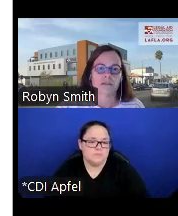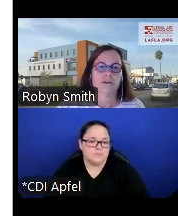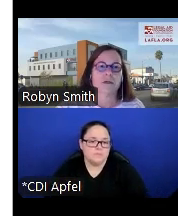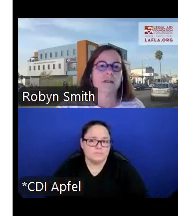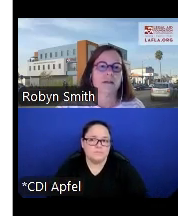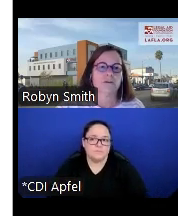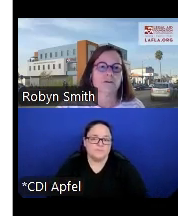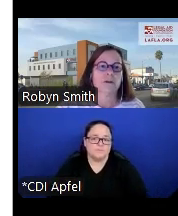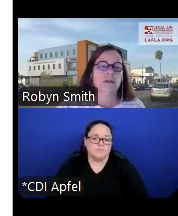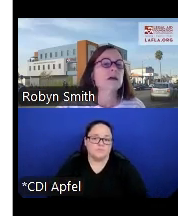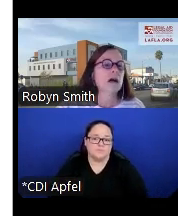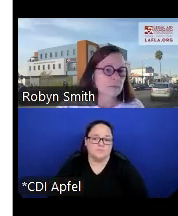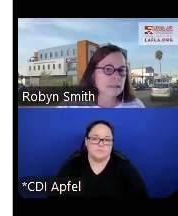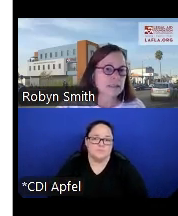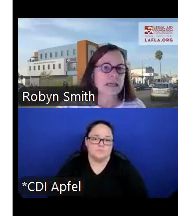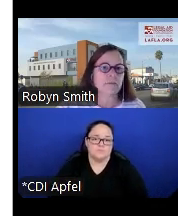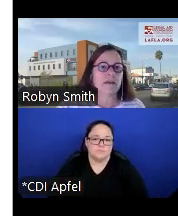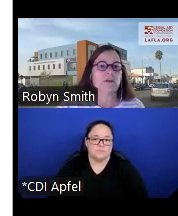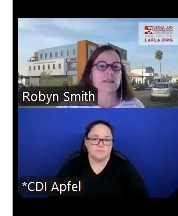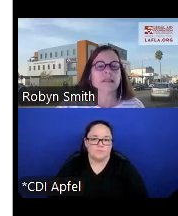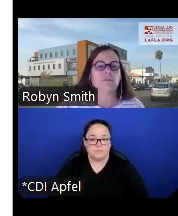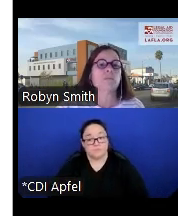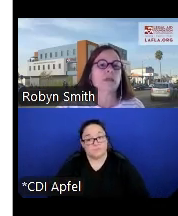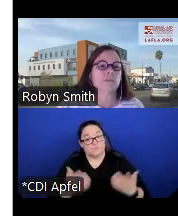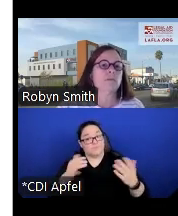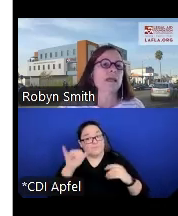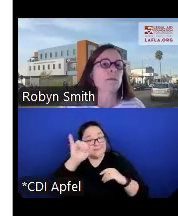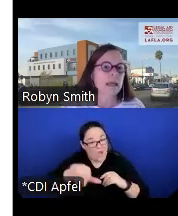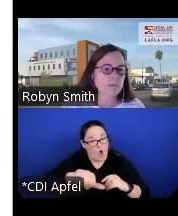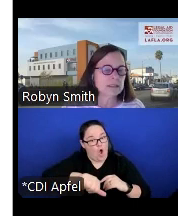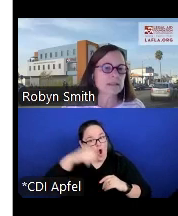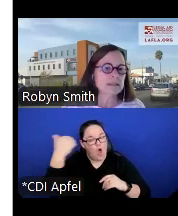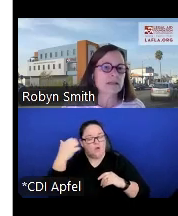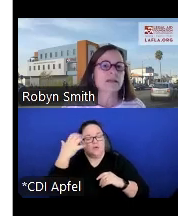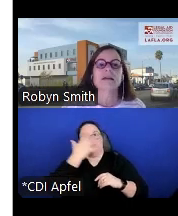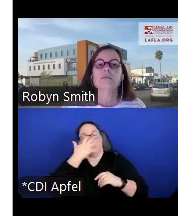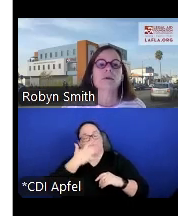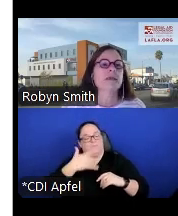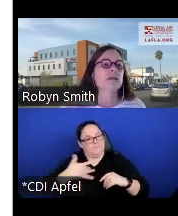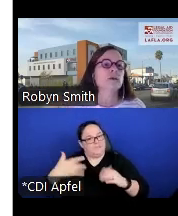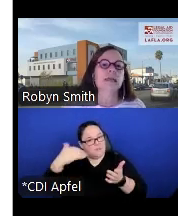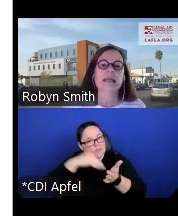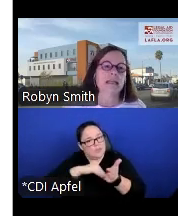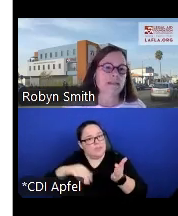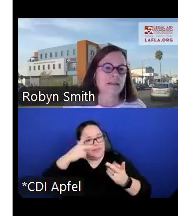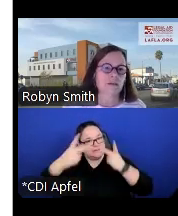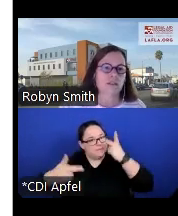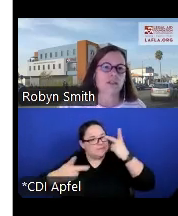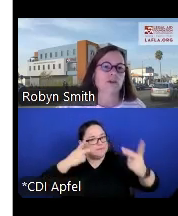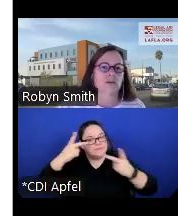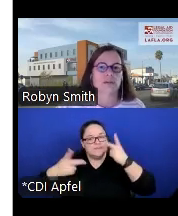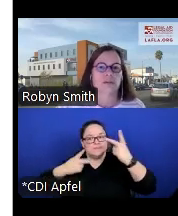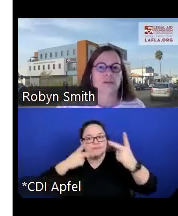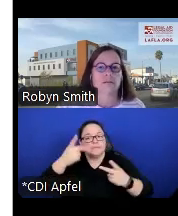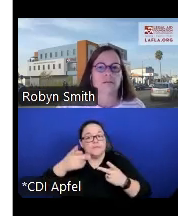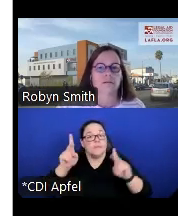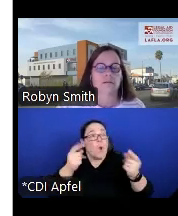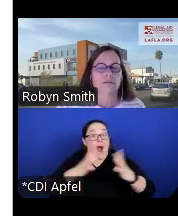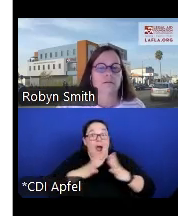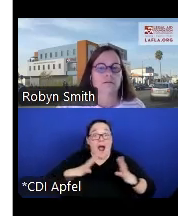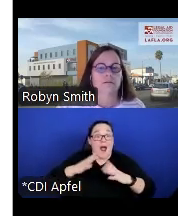This is also another common scam that we see where people make payments, but they don't get anything in return.